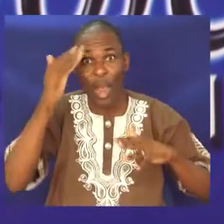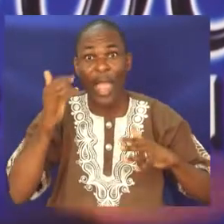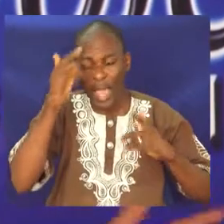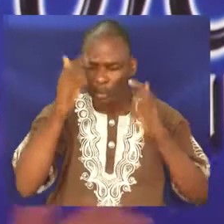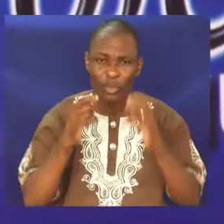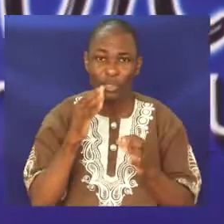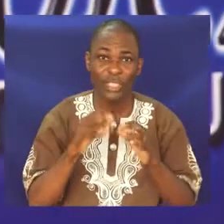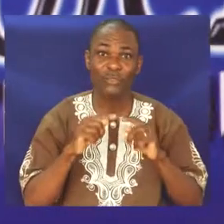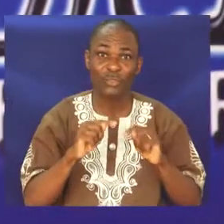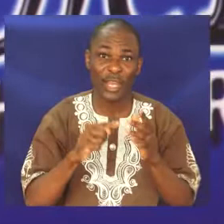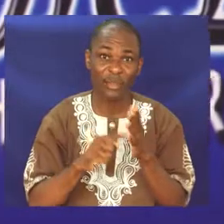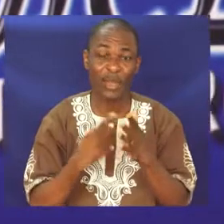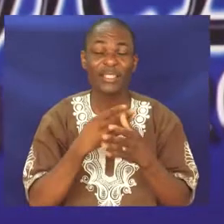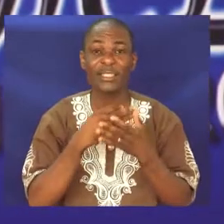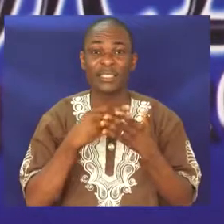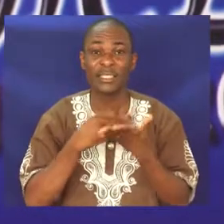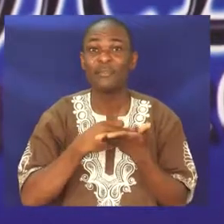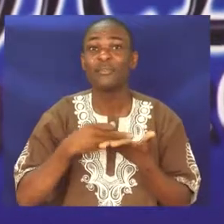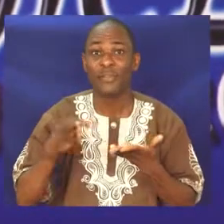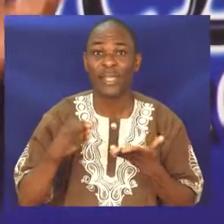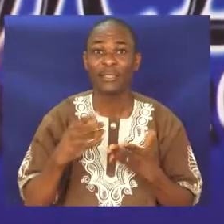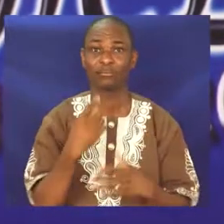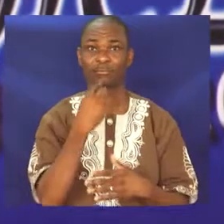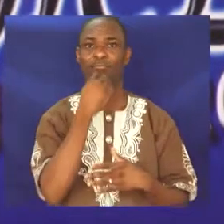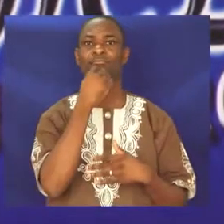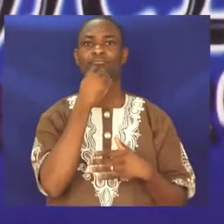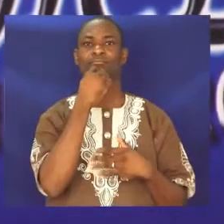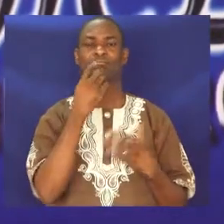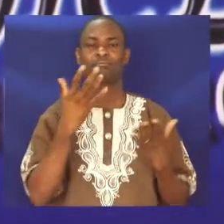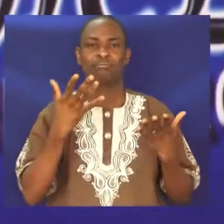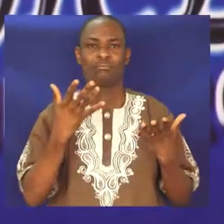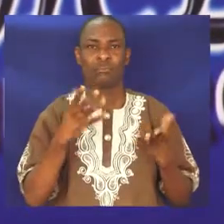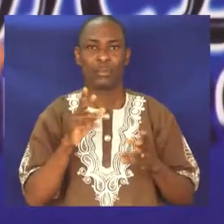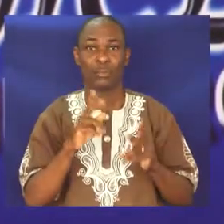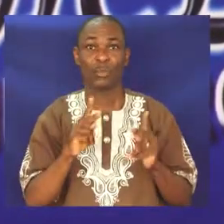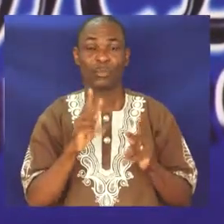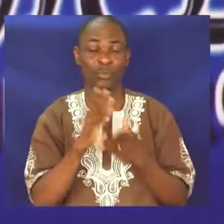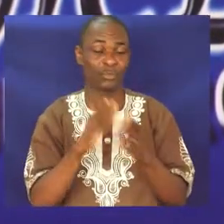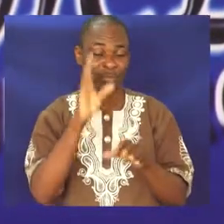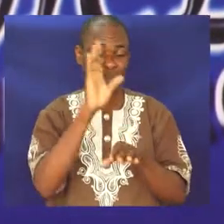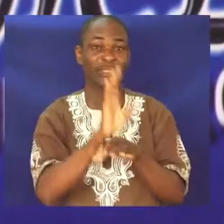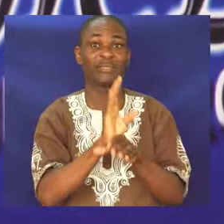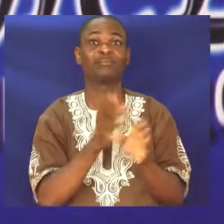no wa break it down totally obi kura tumi gaya sorry adan ya onyankopon na ani ni yie